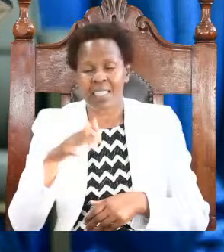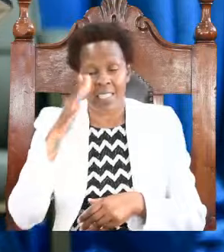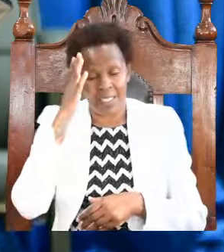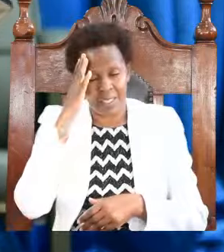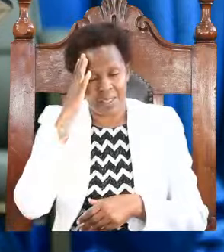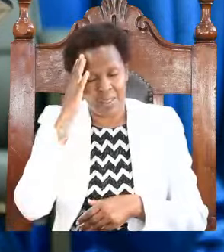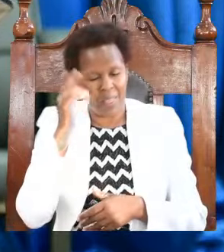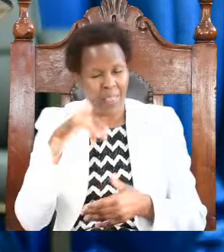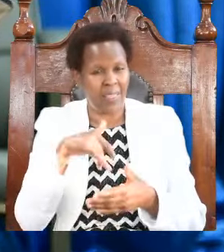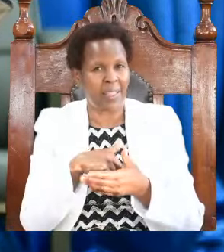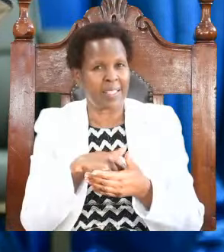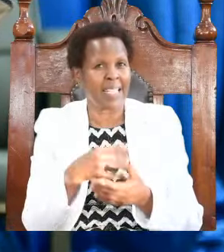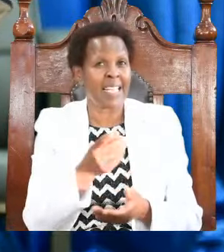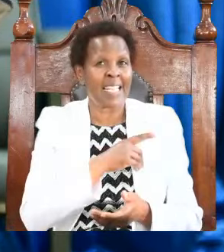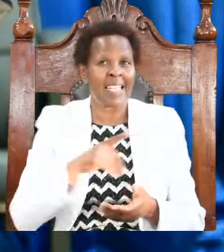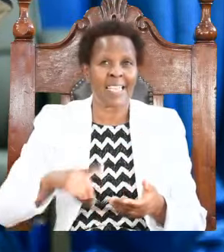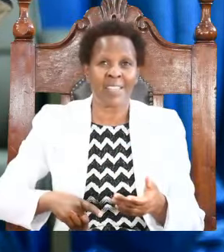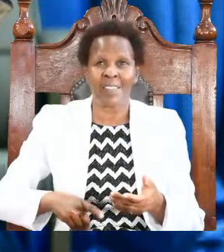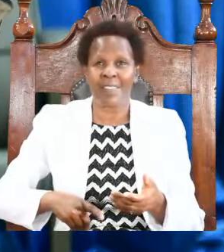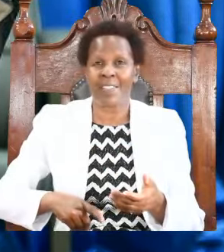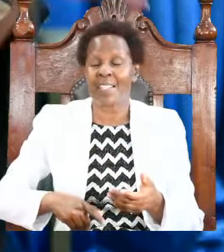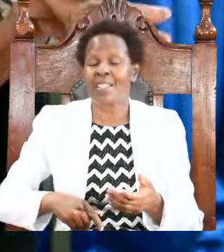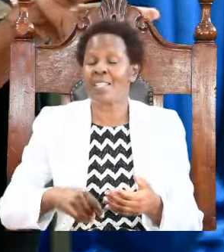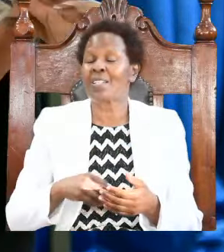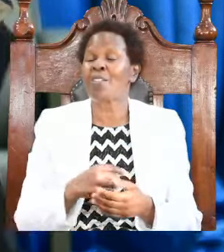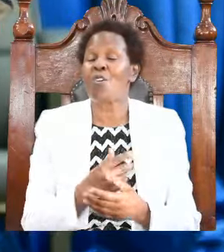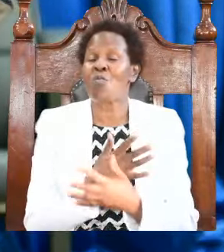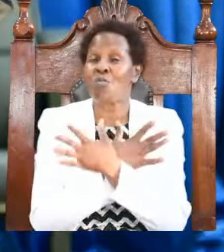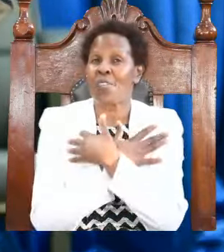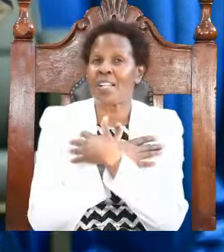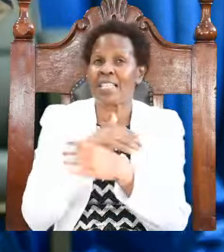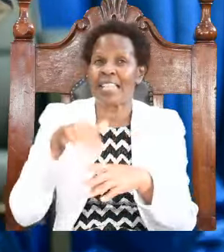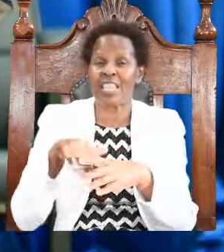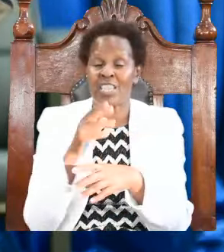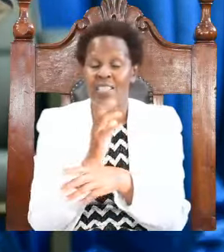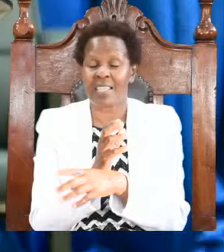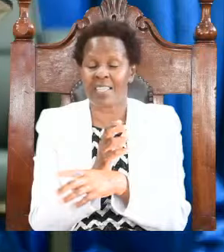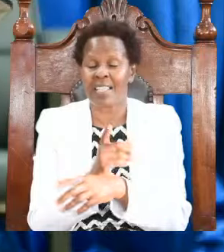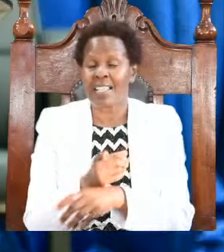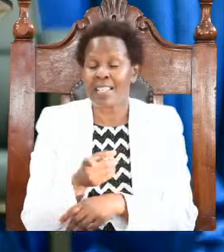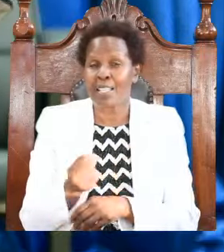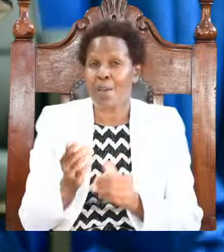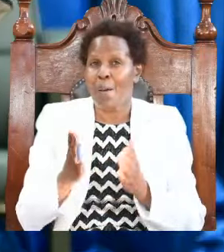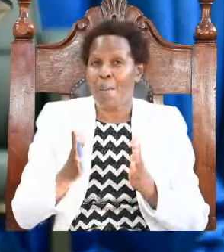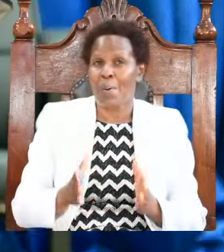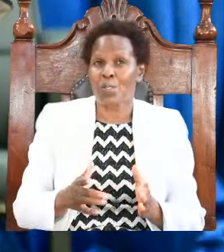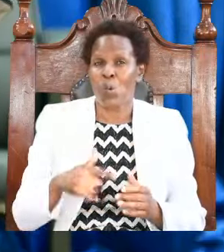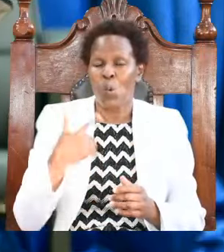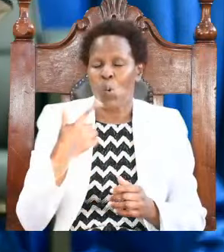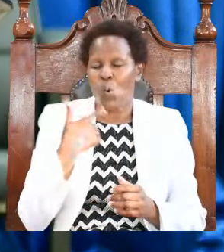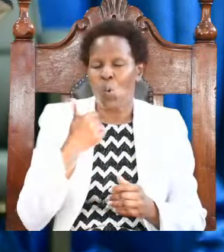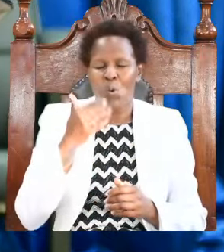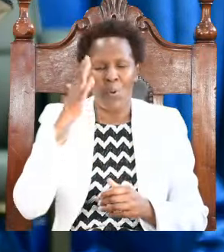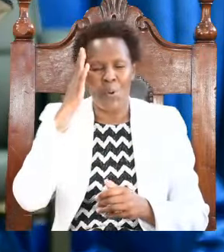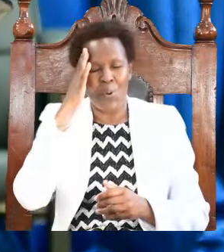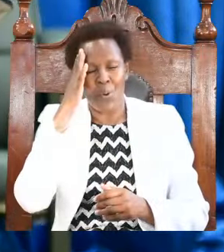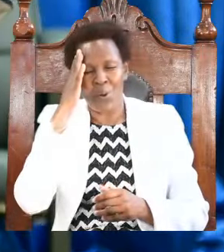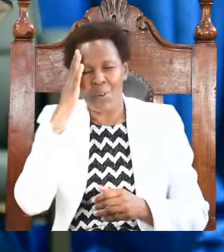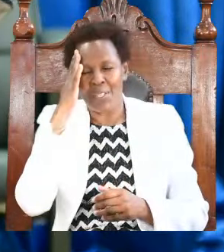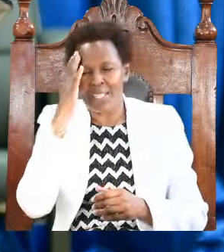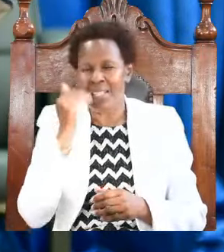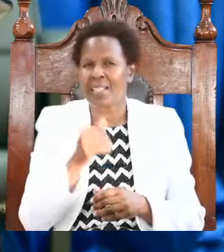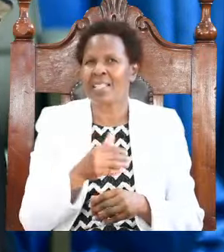that David, his friend, in church, he was this kind of a person who was known, very active, committed, and